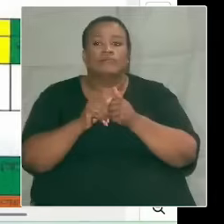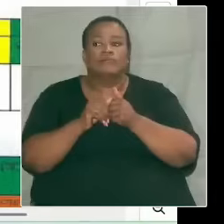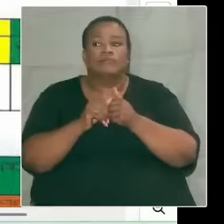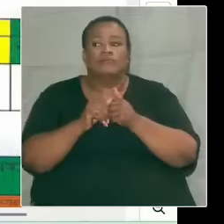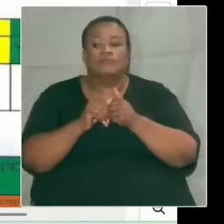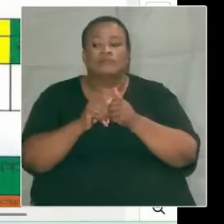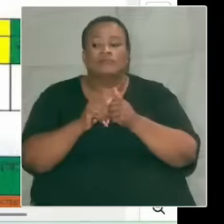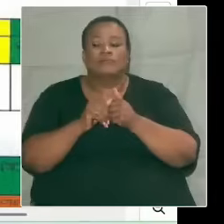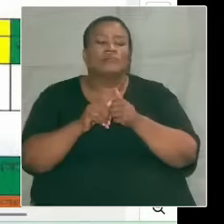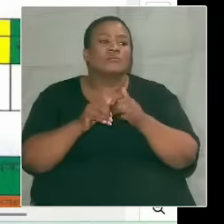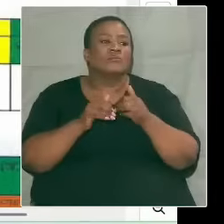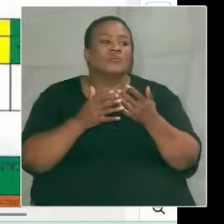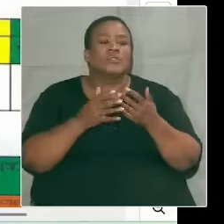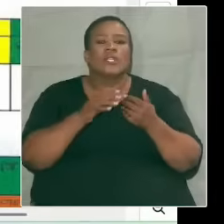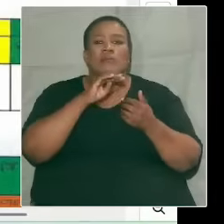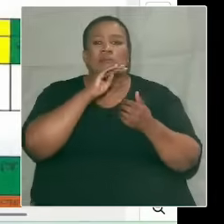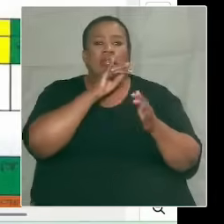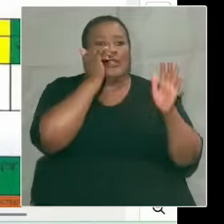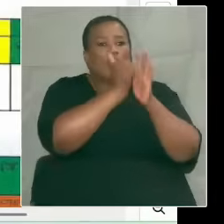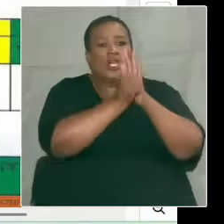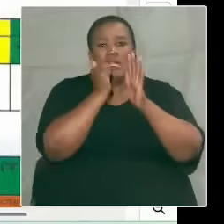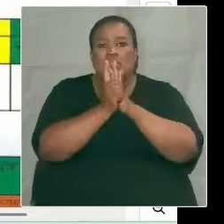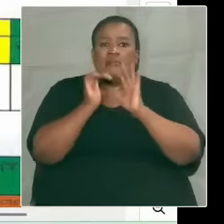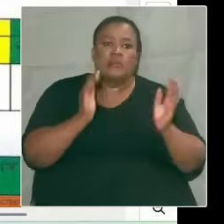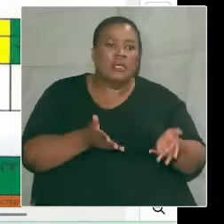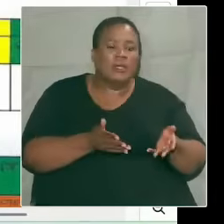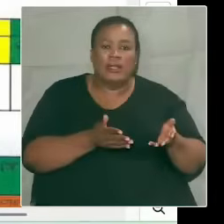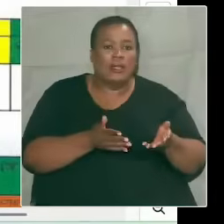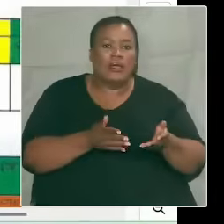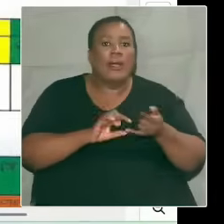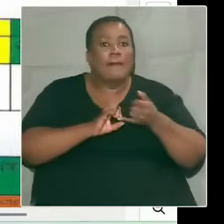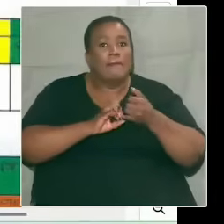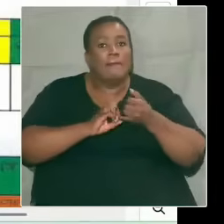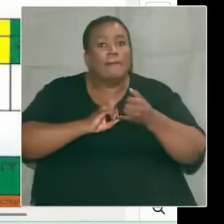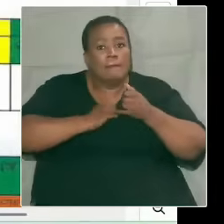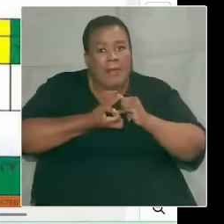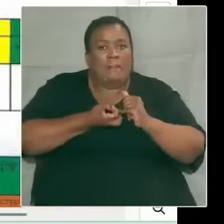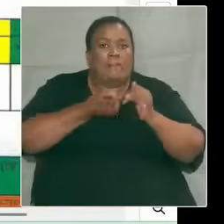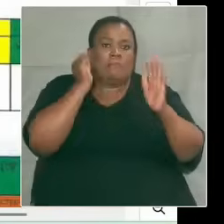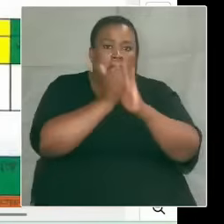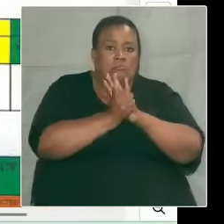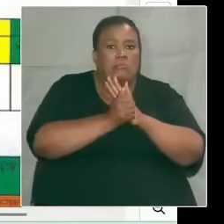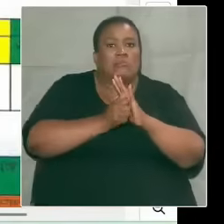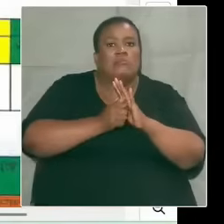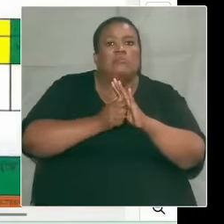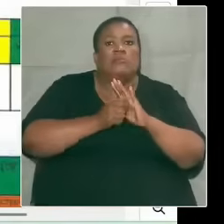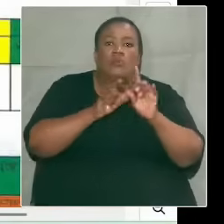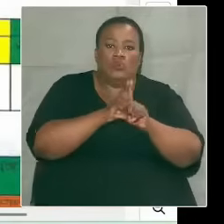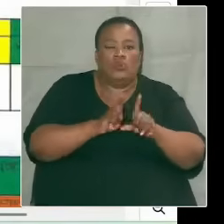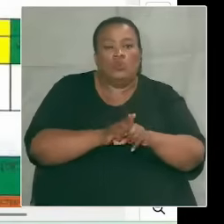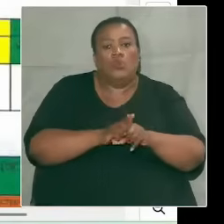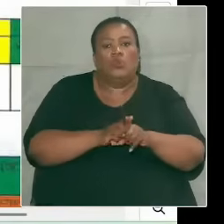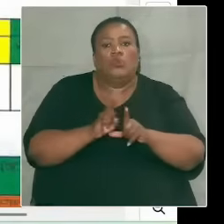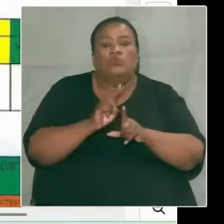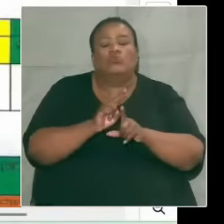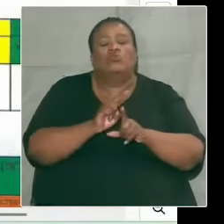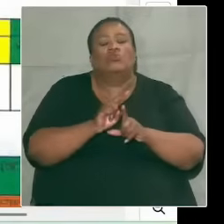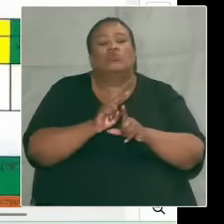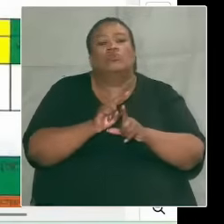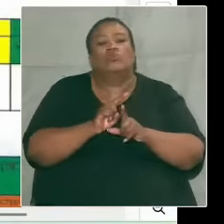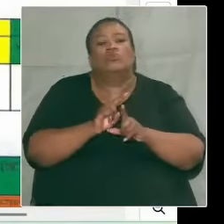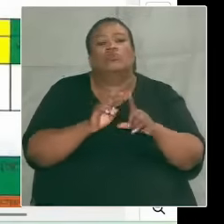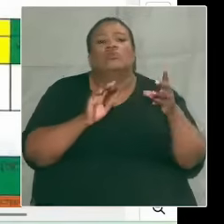And not necessarily killings alone, it might also mean attempted murders and so on. And